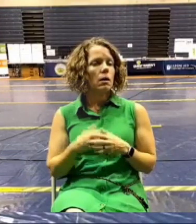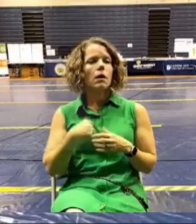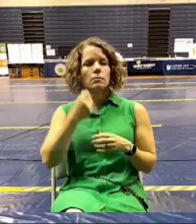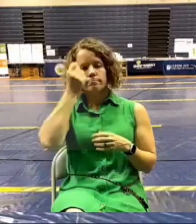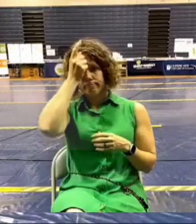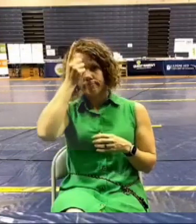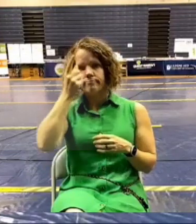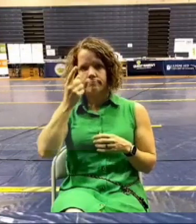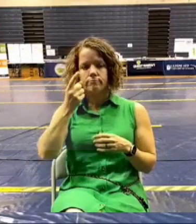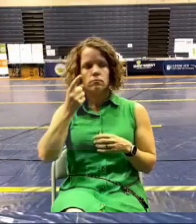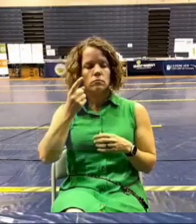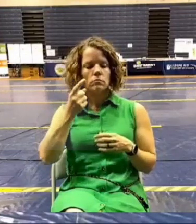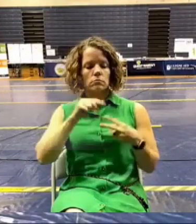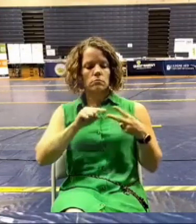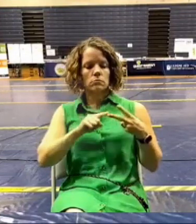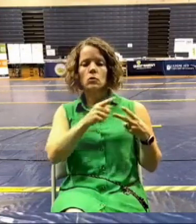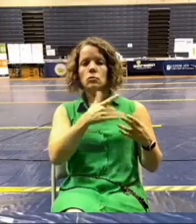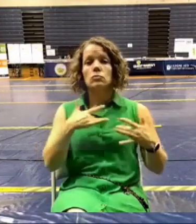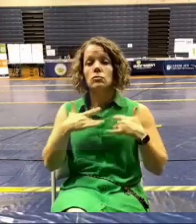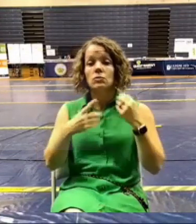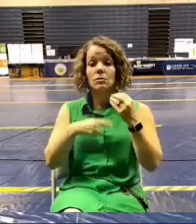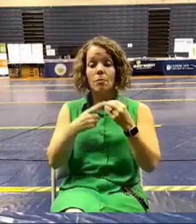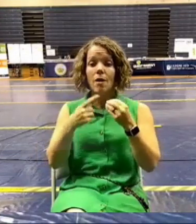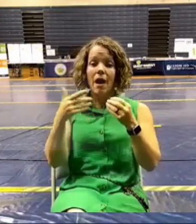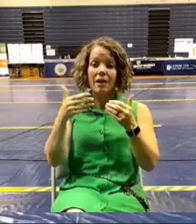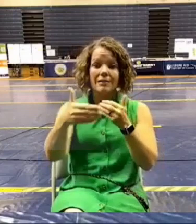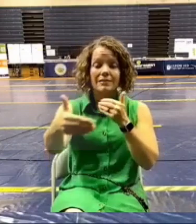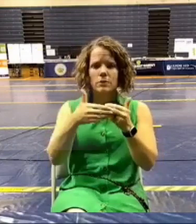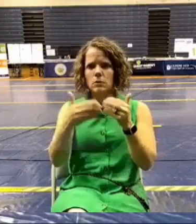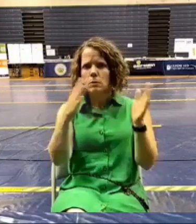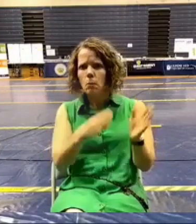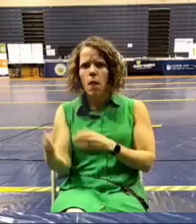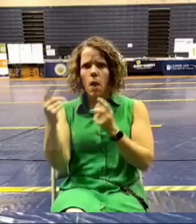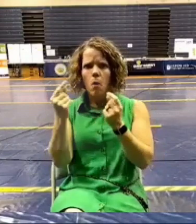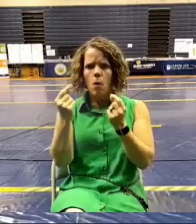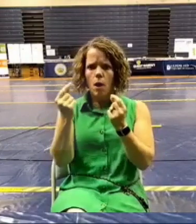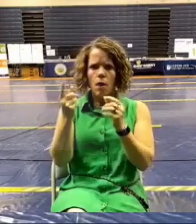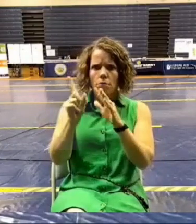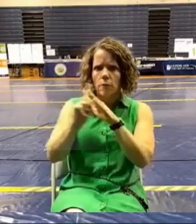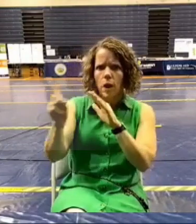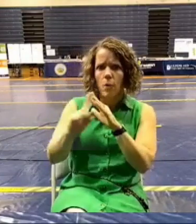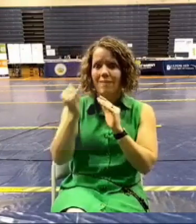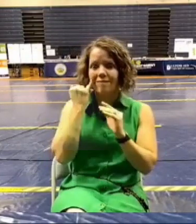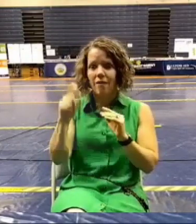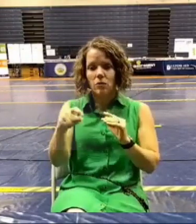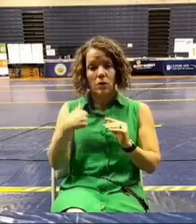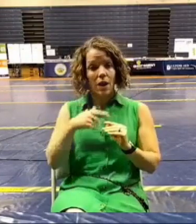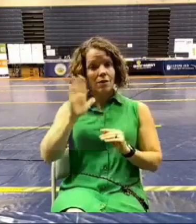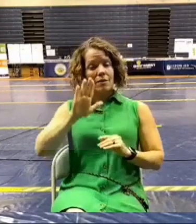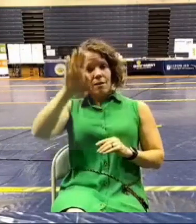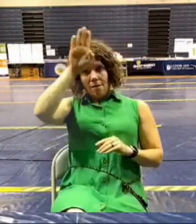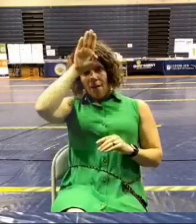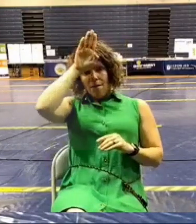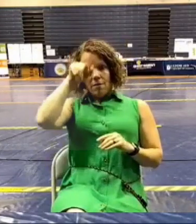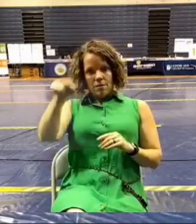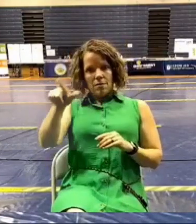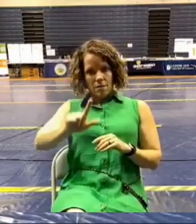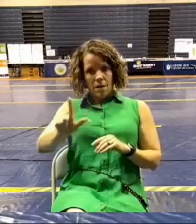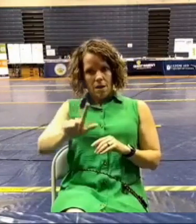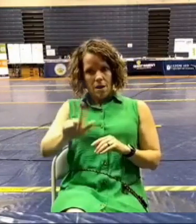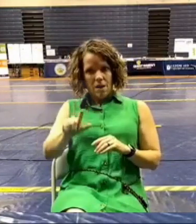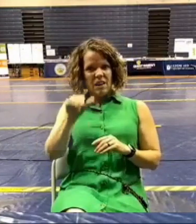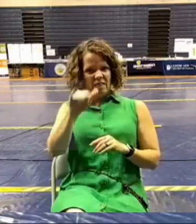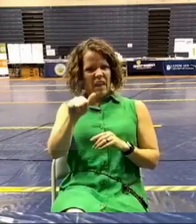I do understand the evacuation situation. I was a firefighter out in Lahaina, and it is a